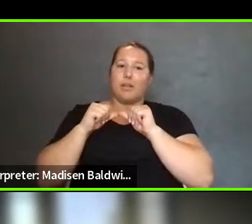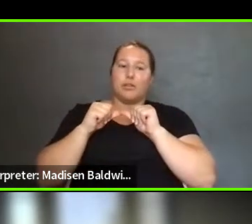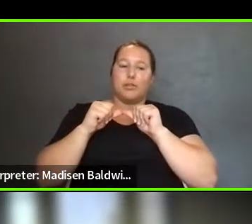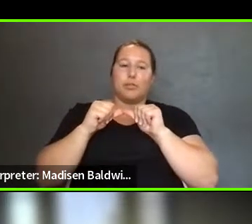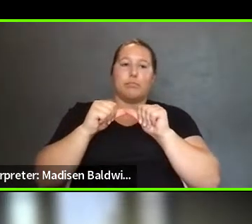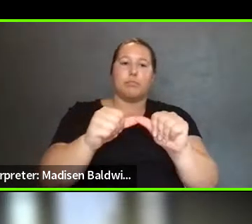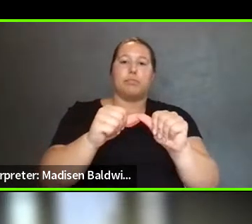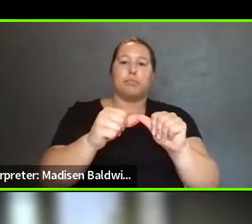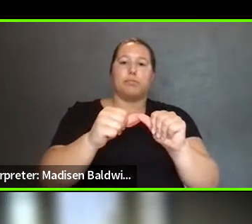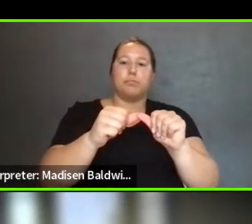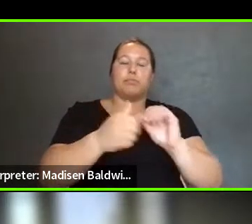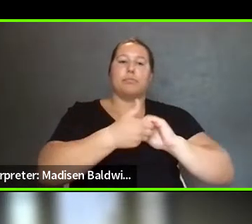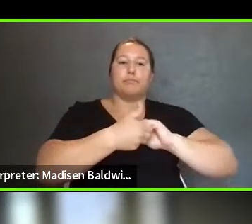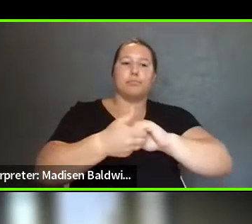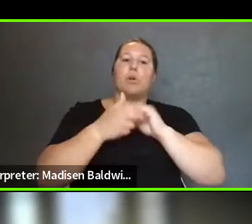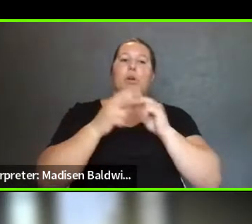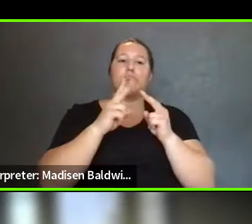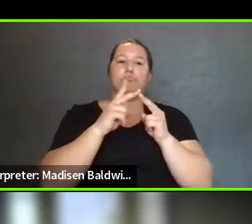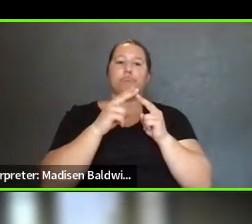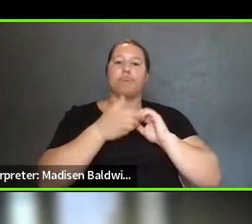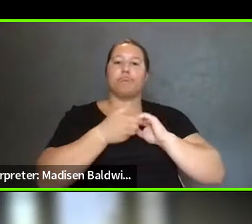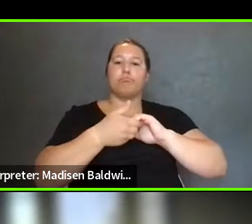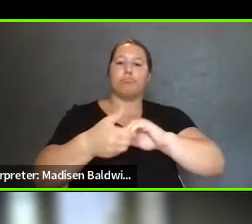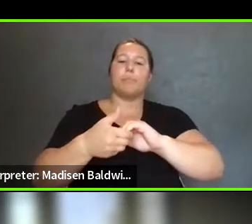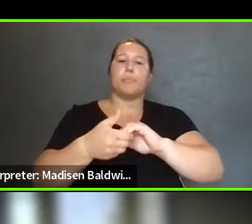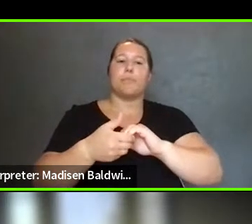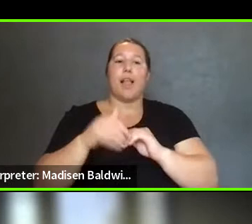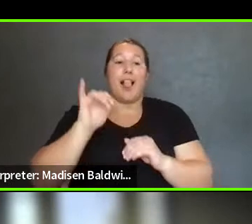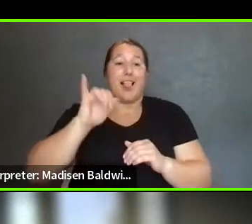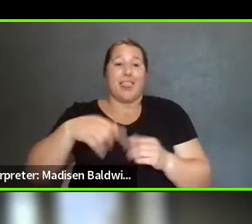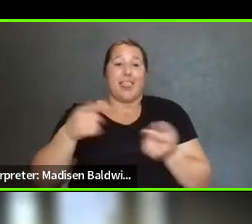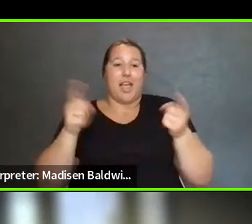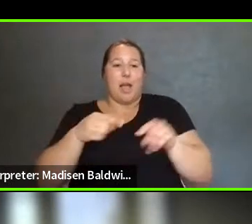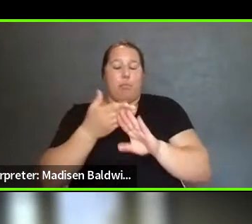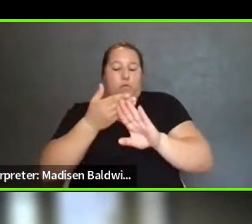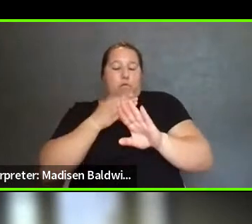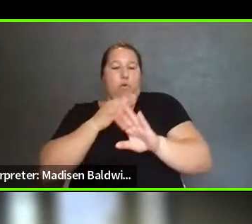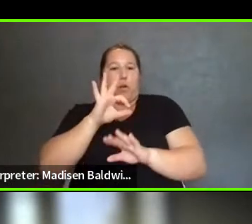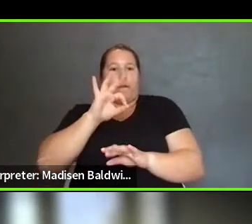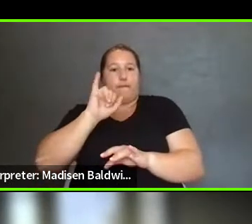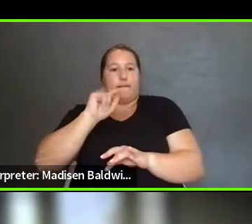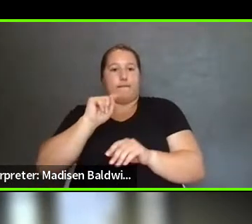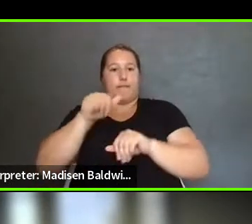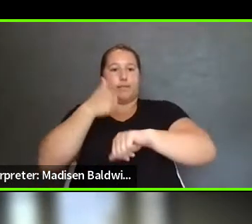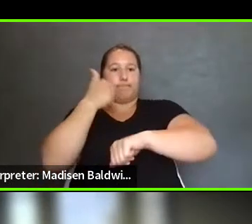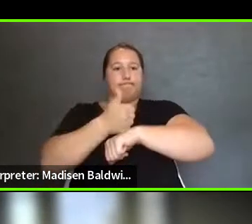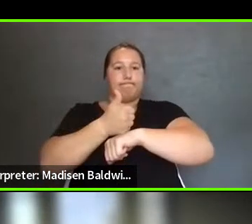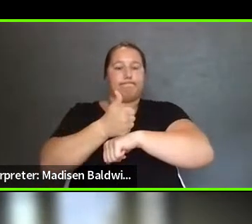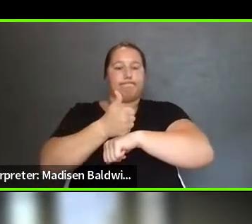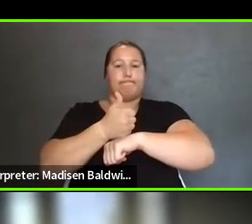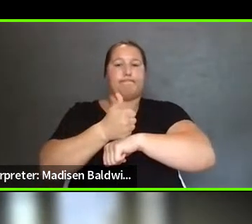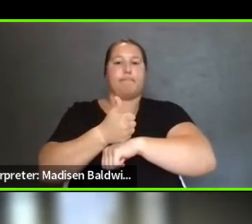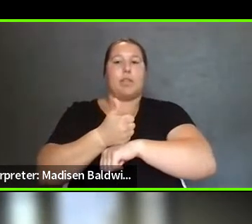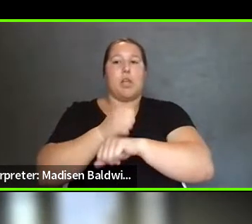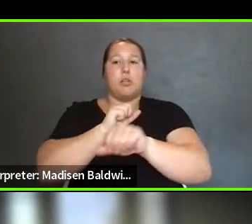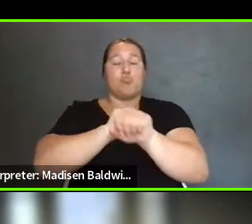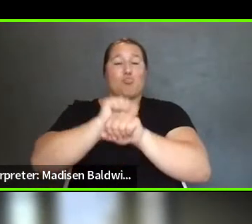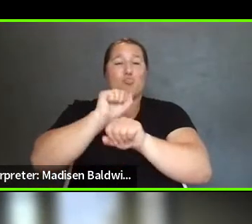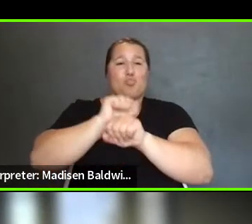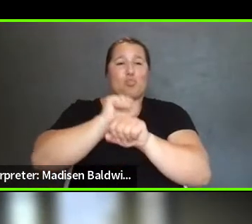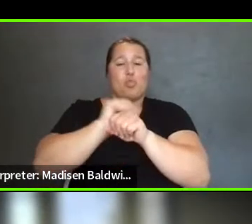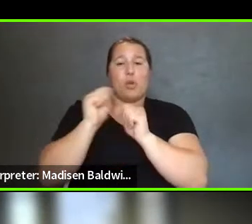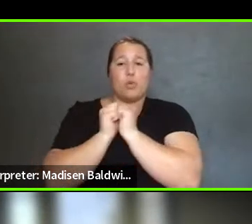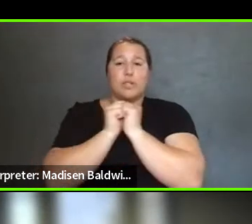that has existed since before the PIC team started. The county was at the table and worked with us intensely on starting